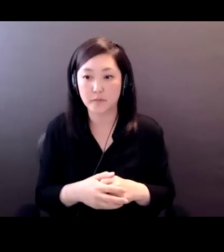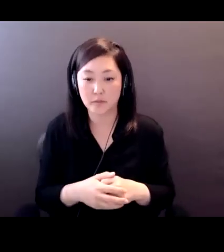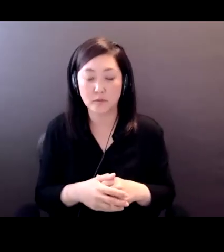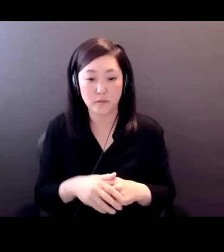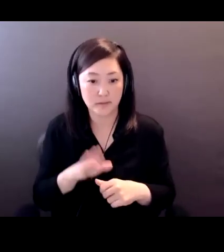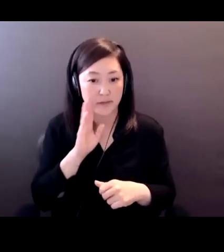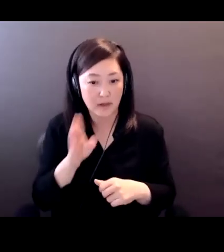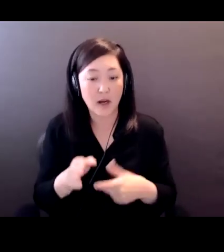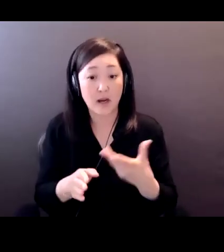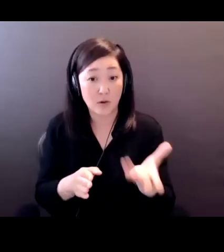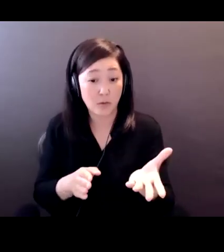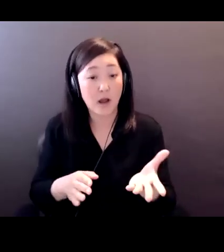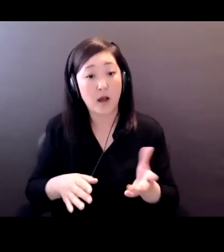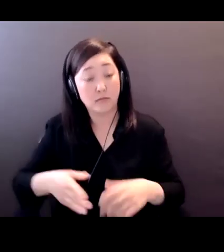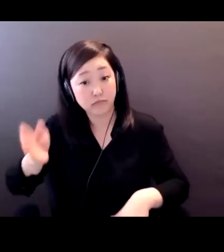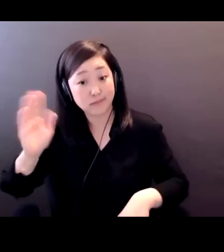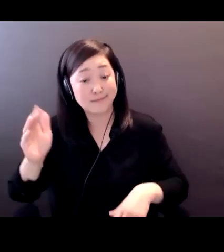today without slides.